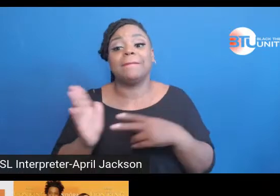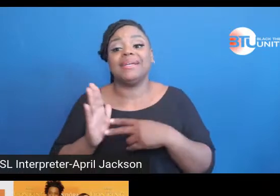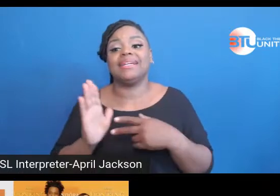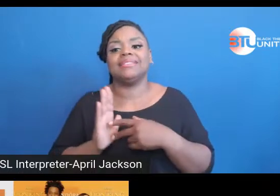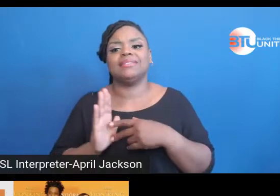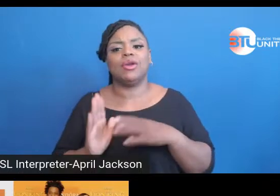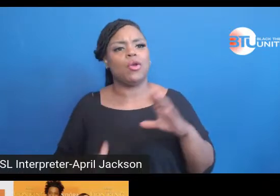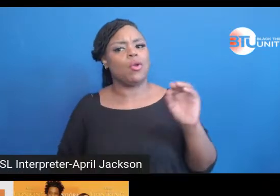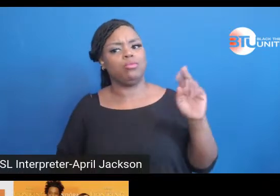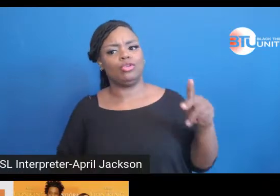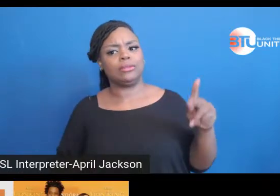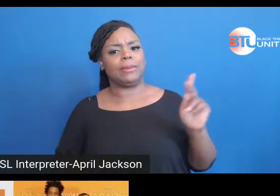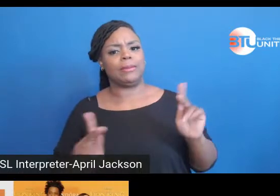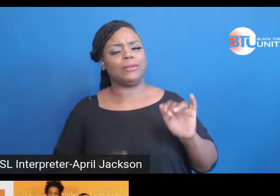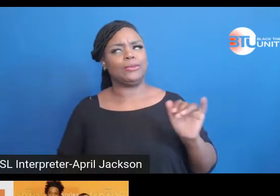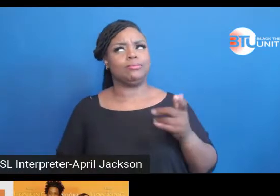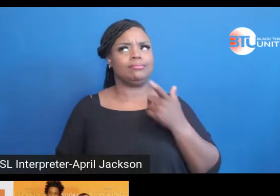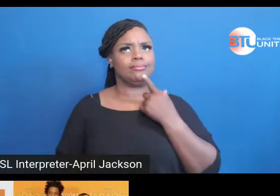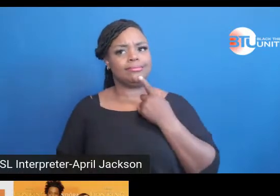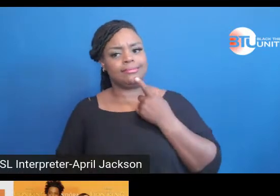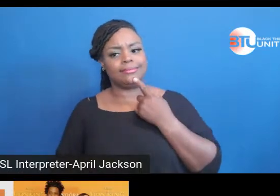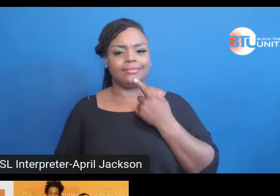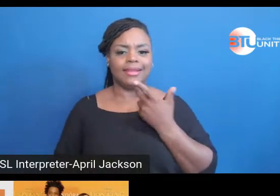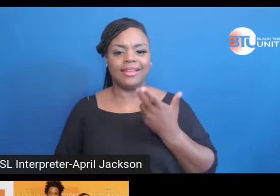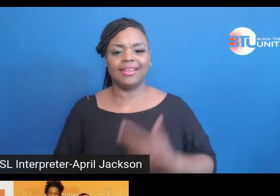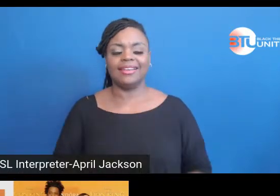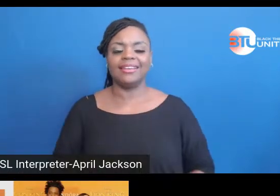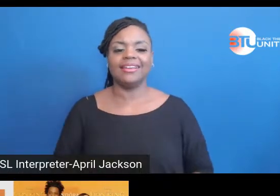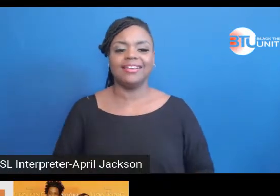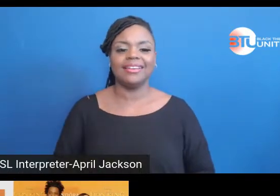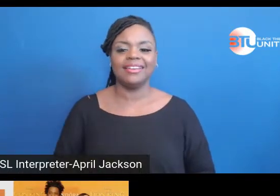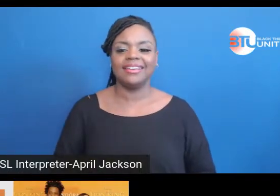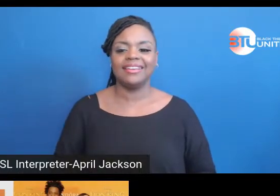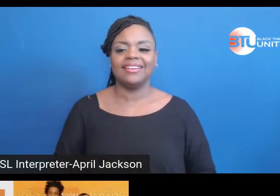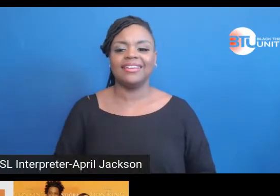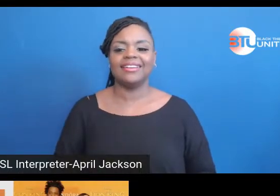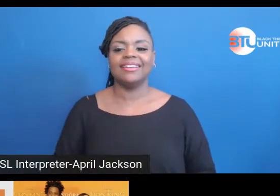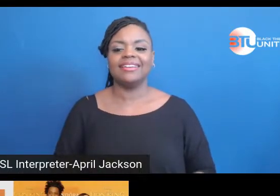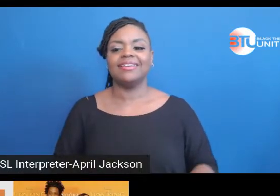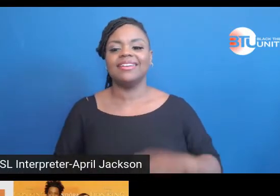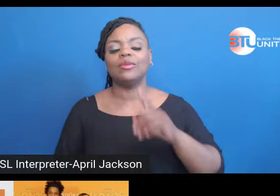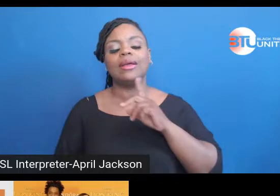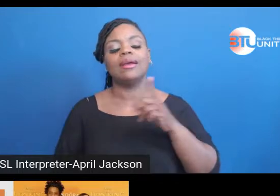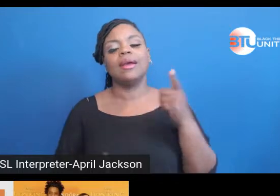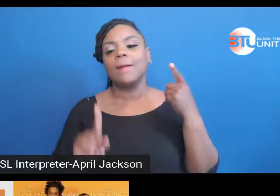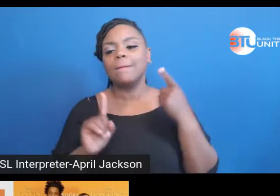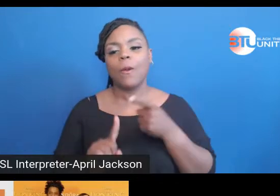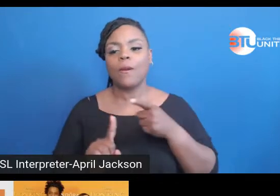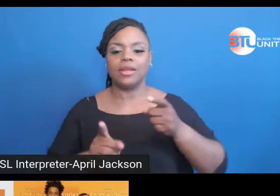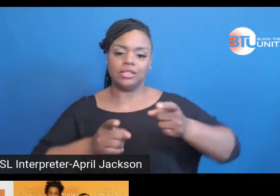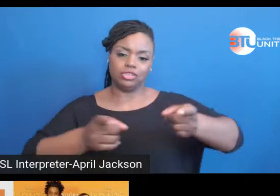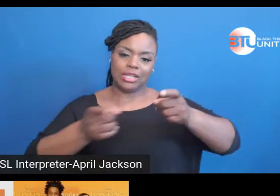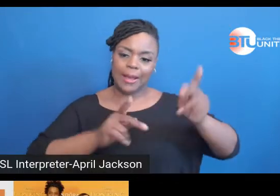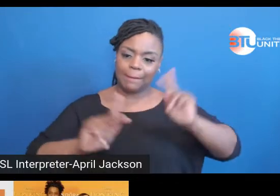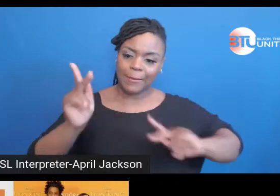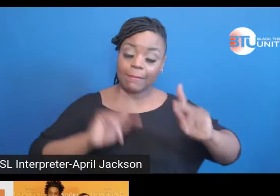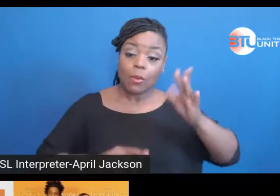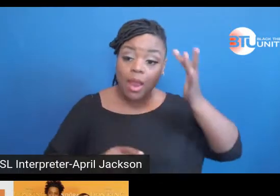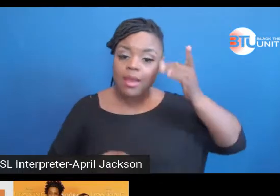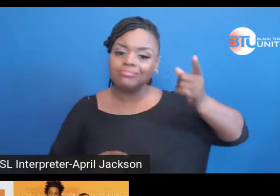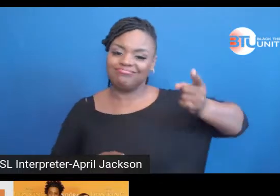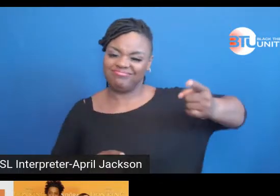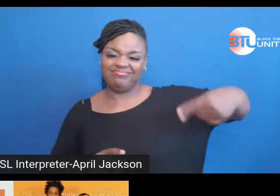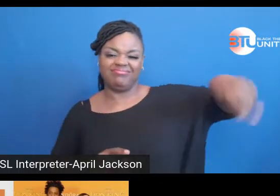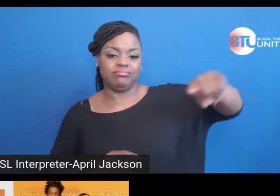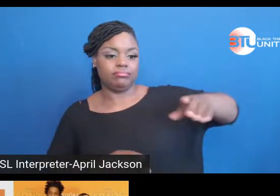in the wrong kind of way. I think he did. But they are treated as, quote, people for purposes of the fact that they can do things that an individual